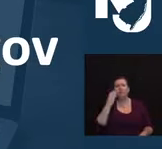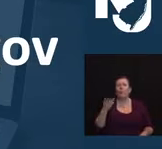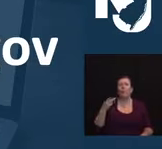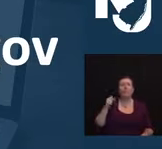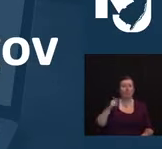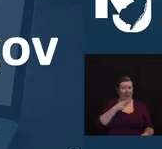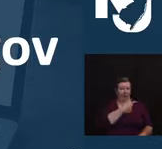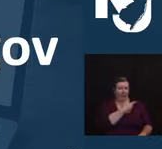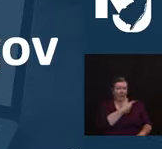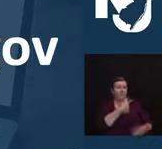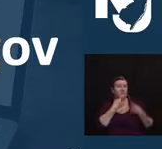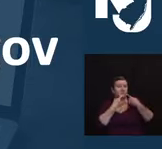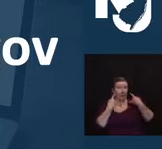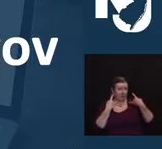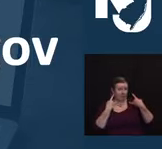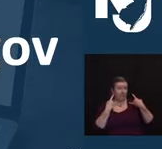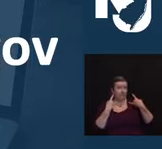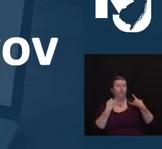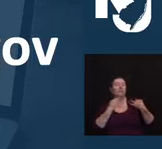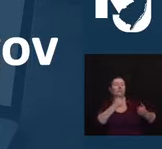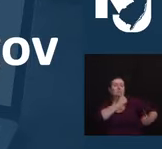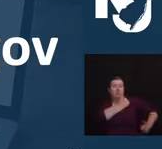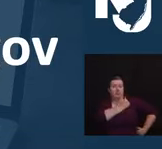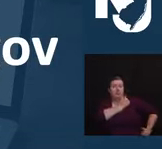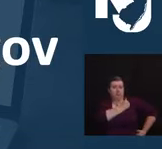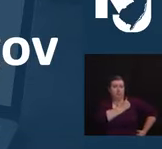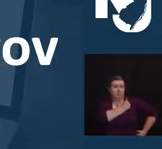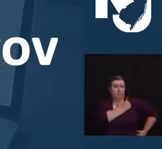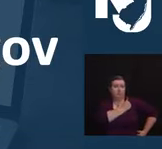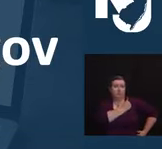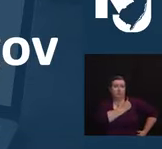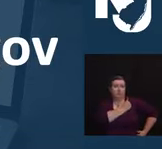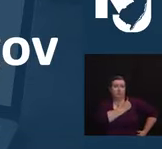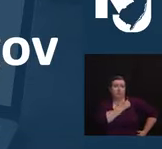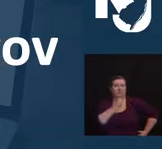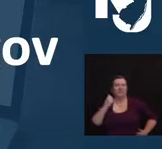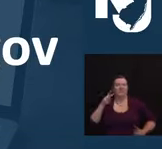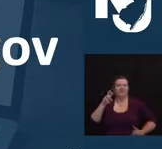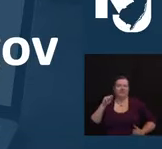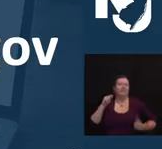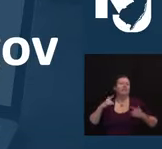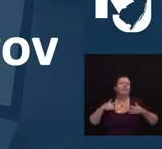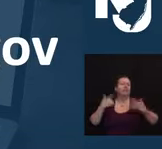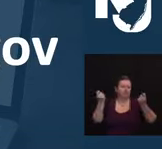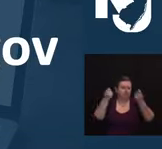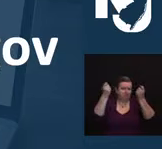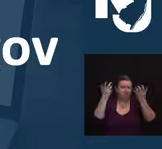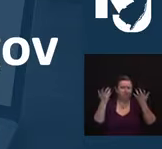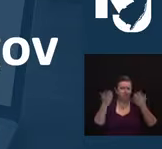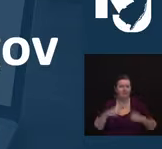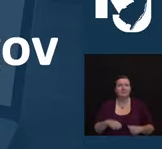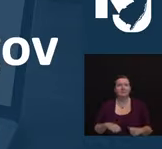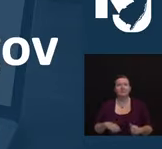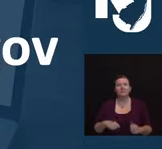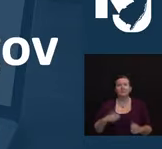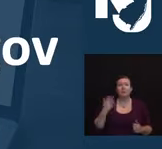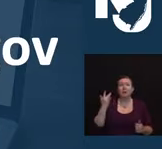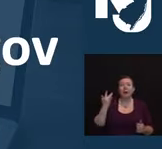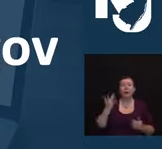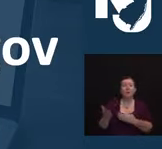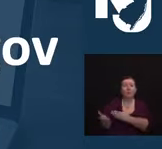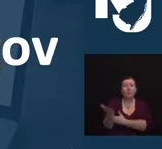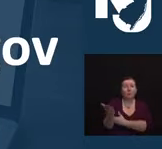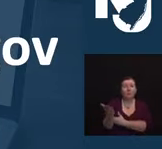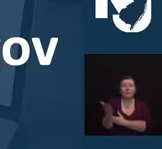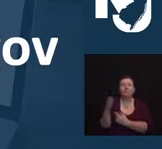today. And the reason is I participated in a really special ceremony this morning with Dr. Lisa Howe. She is